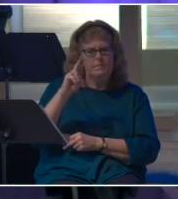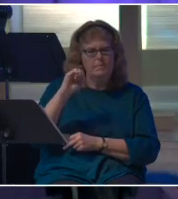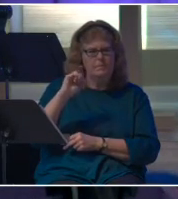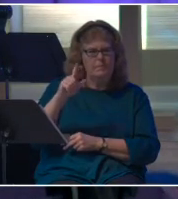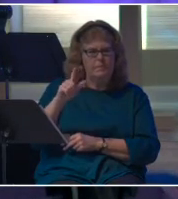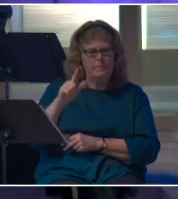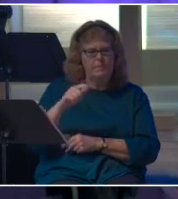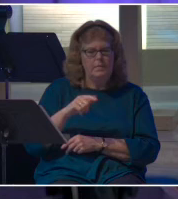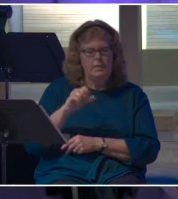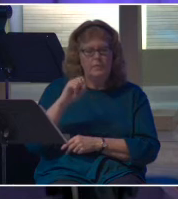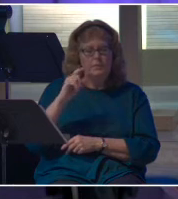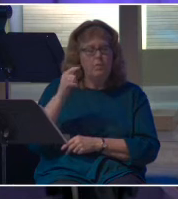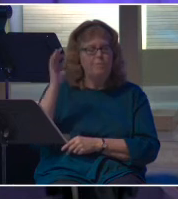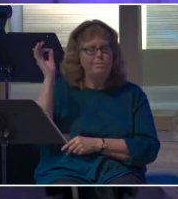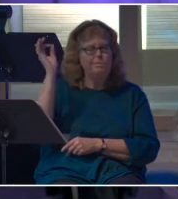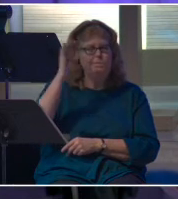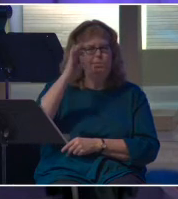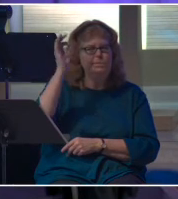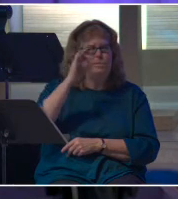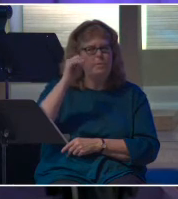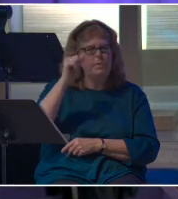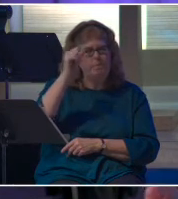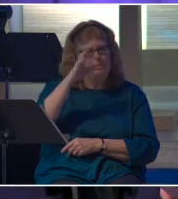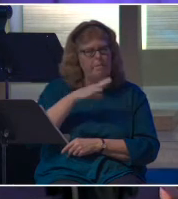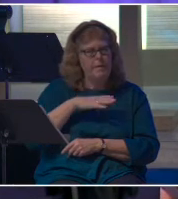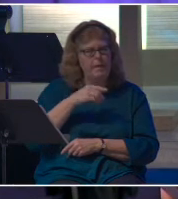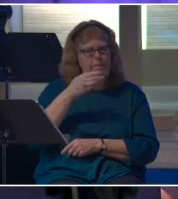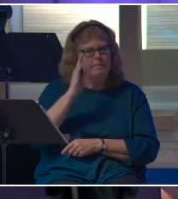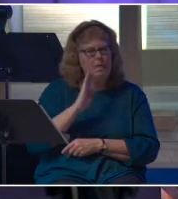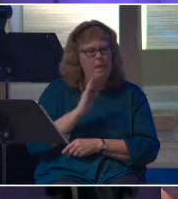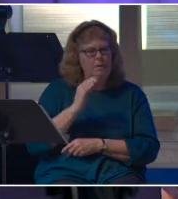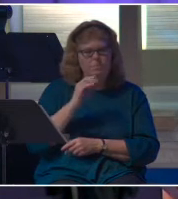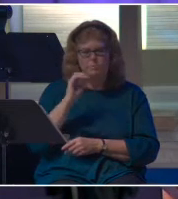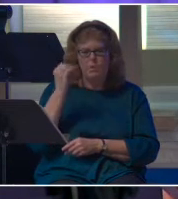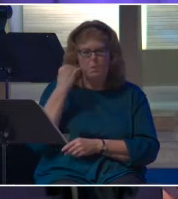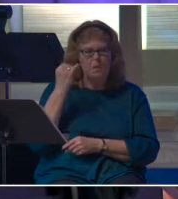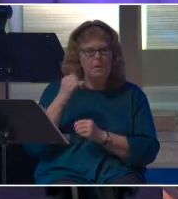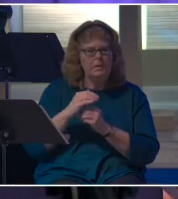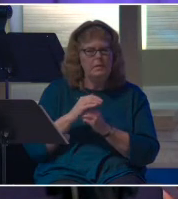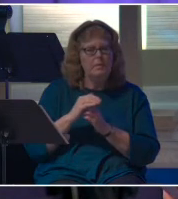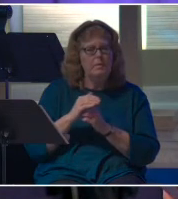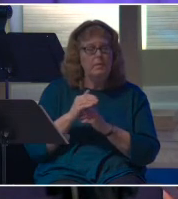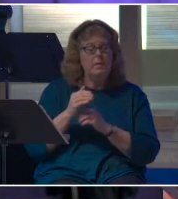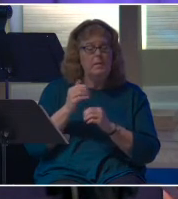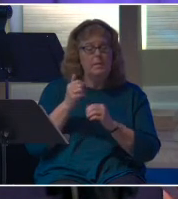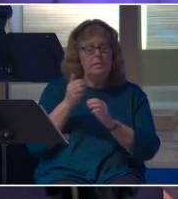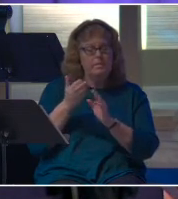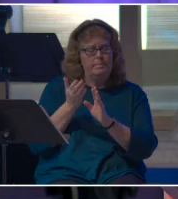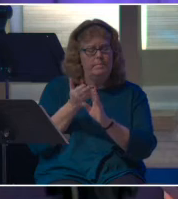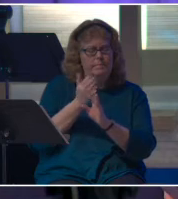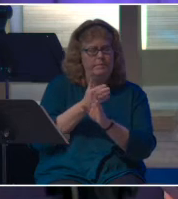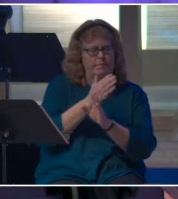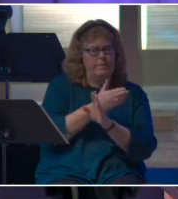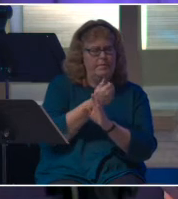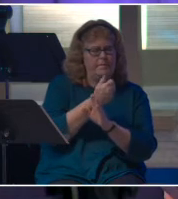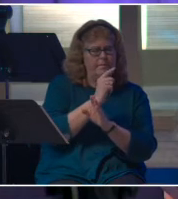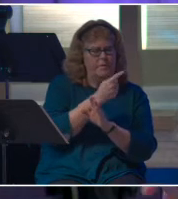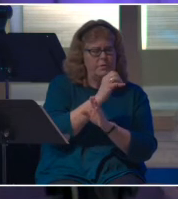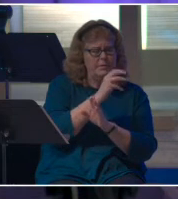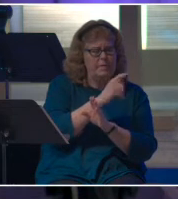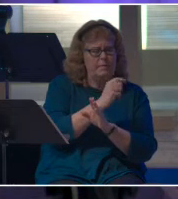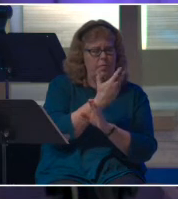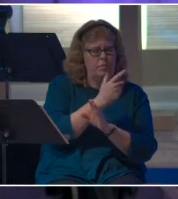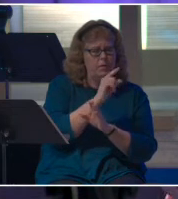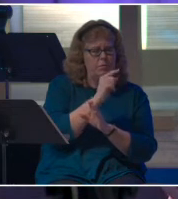Saul has no idea who Samuel is. Just a couple chapters earlier in 1 Samuel 3:20,